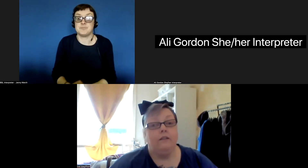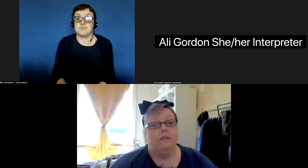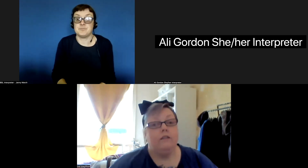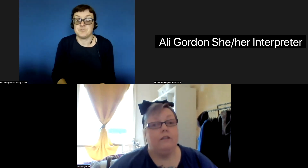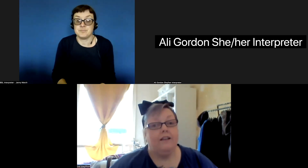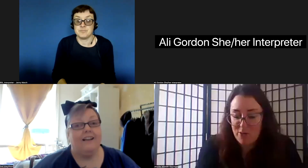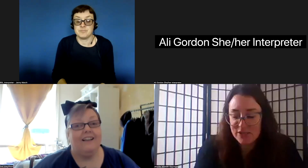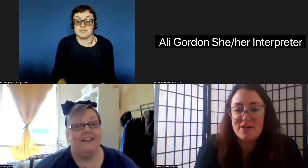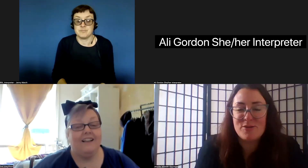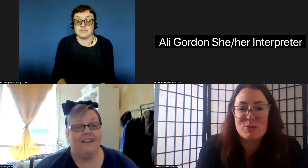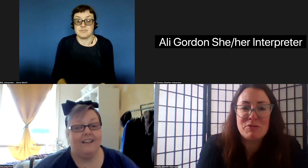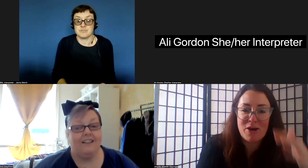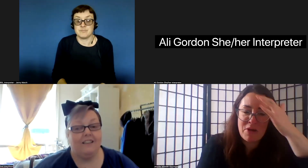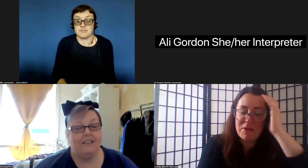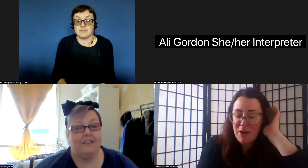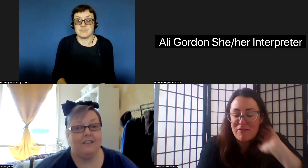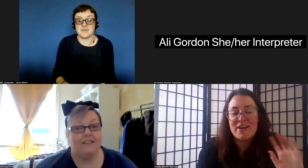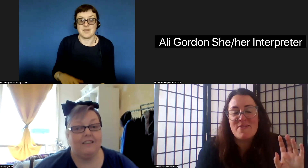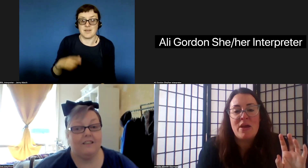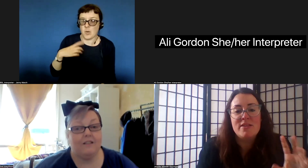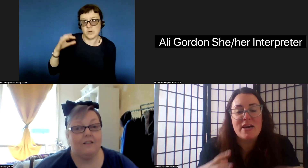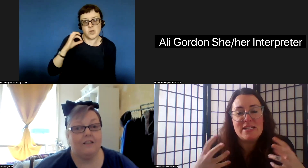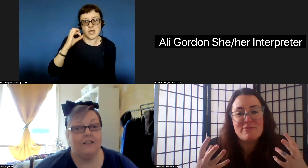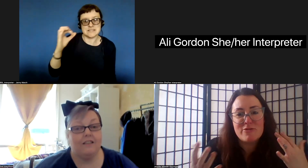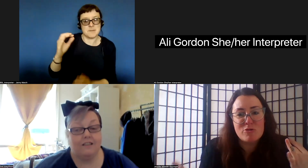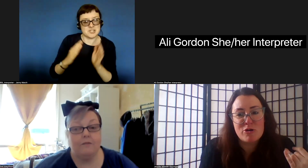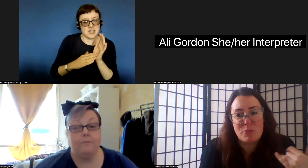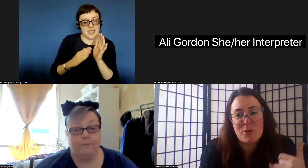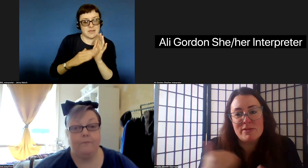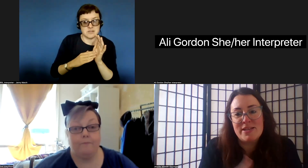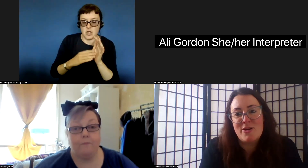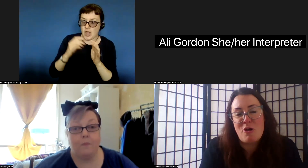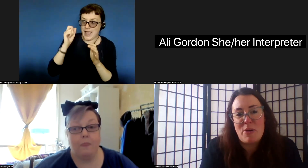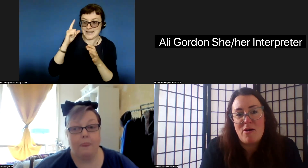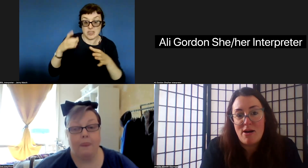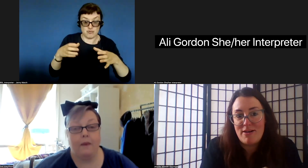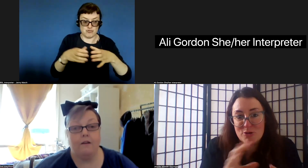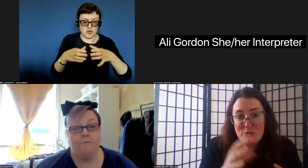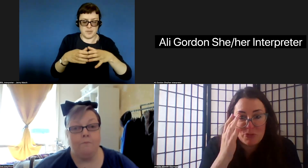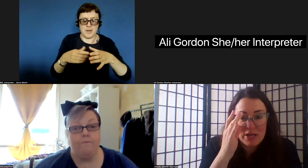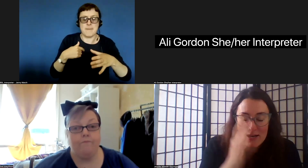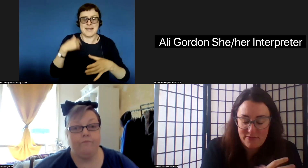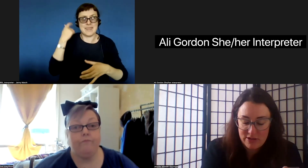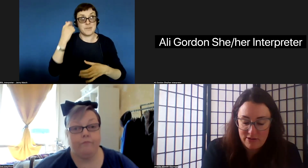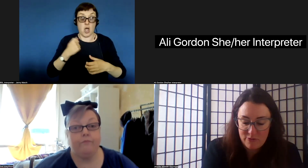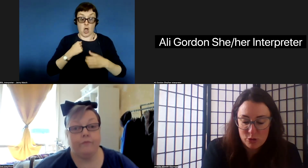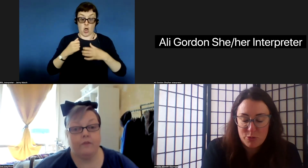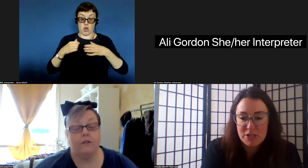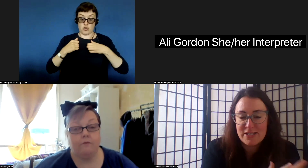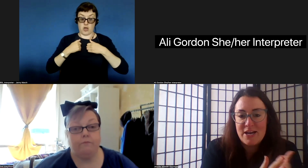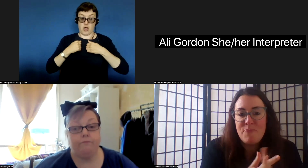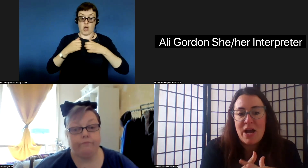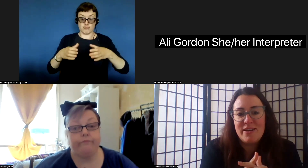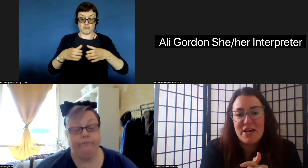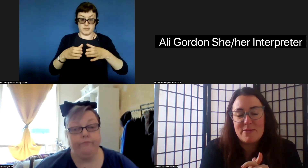Hi. I wanted to talk to Michelle maybe about like the idea of the group. So I was thinking a lot about our group that we had for the Vordy